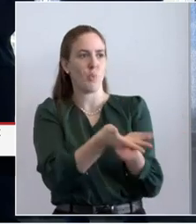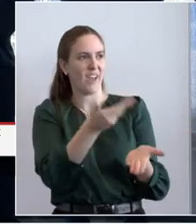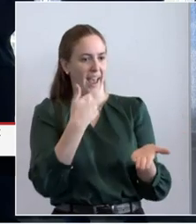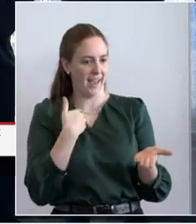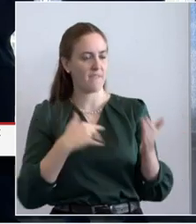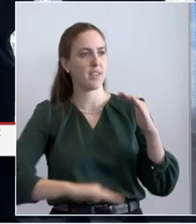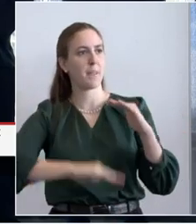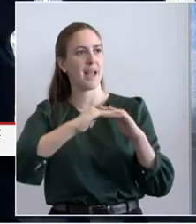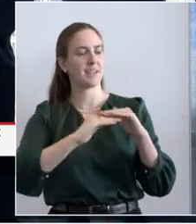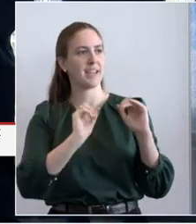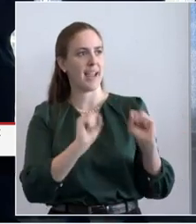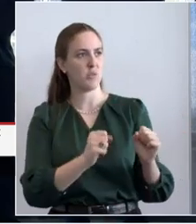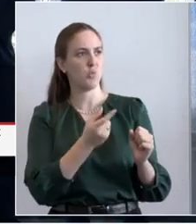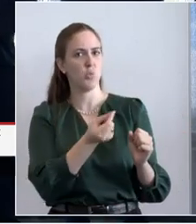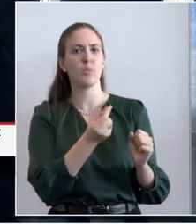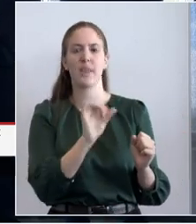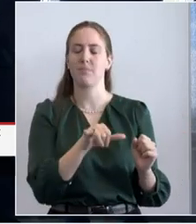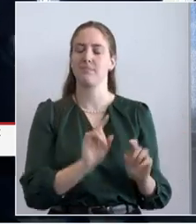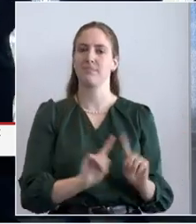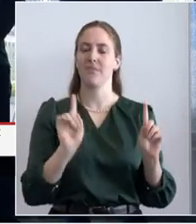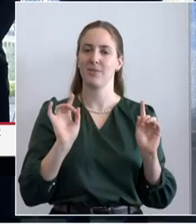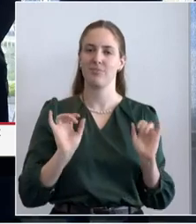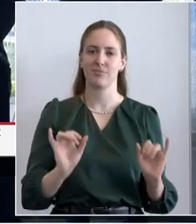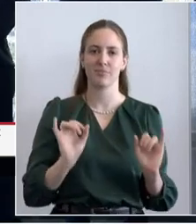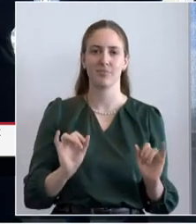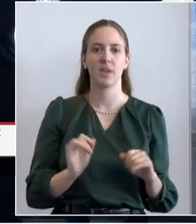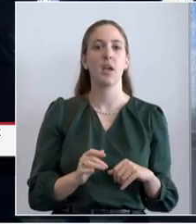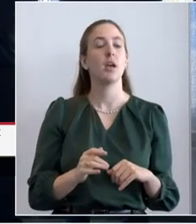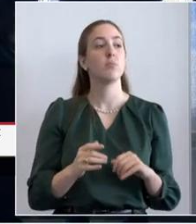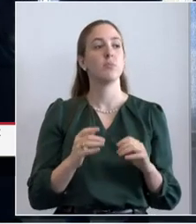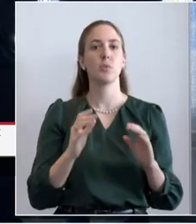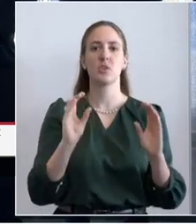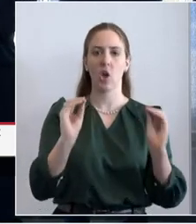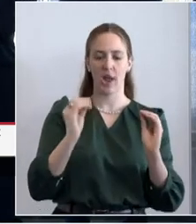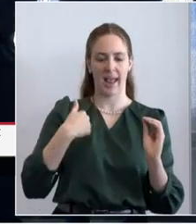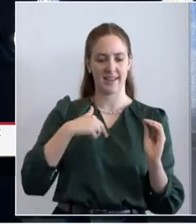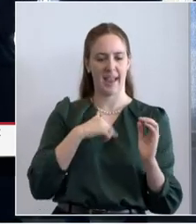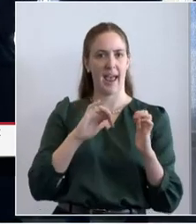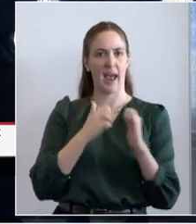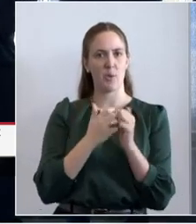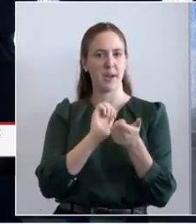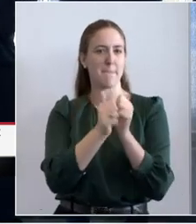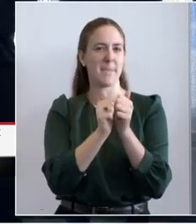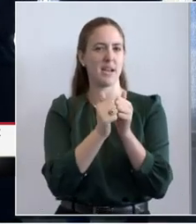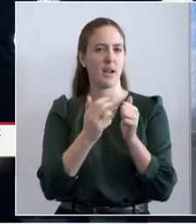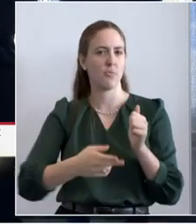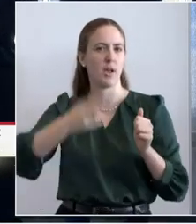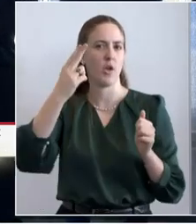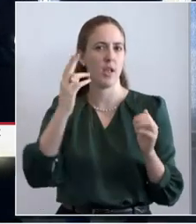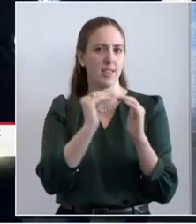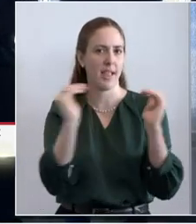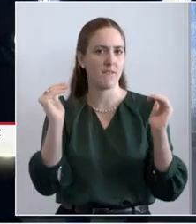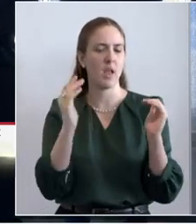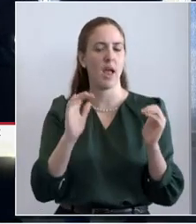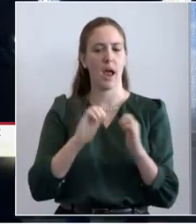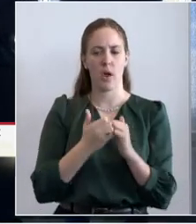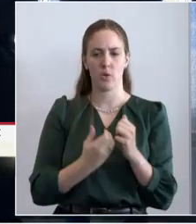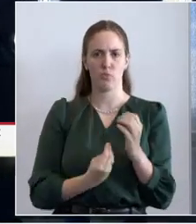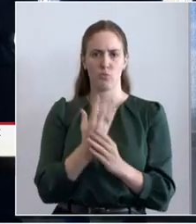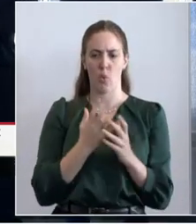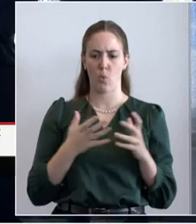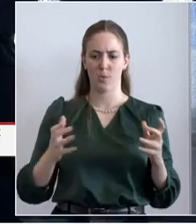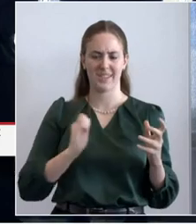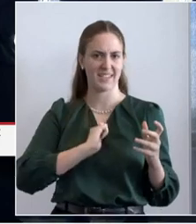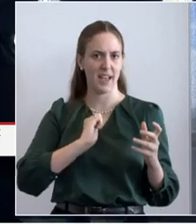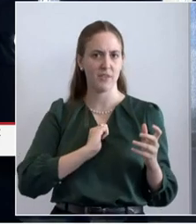conceal what you can do. So it has taught us how to compete at a higher level. It has taught us how to market ourselves and plan growth and more. It's privileged